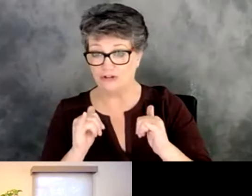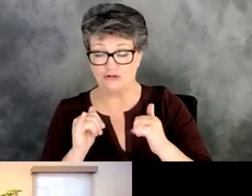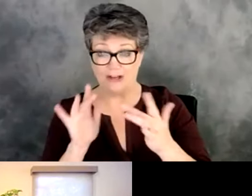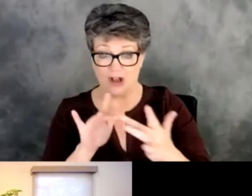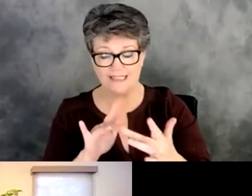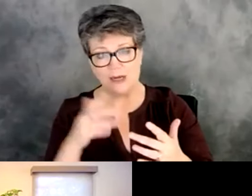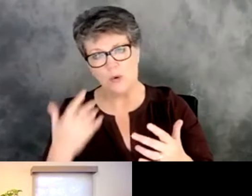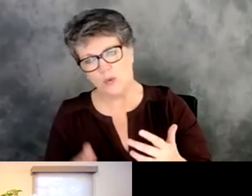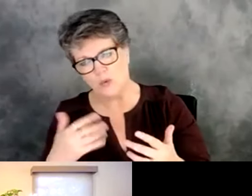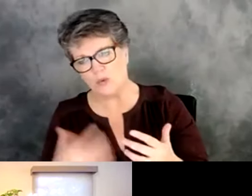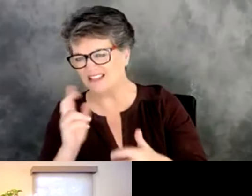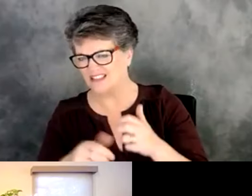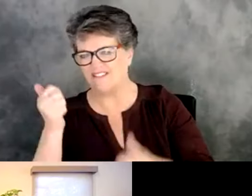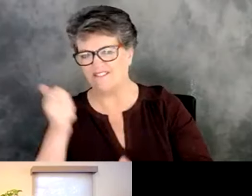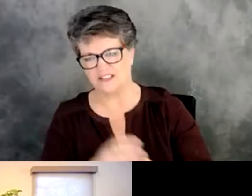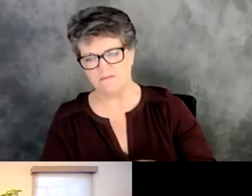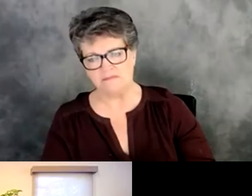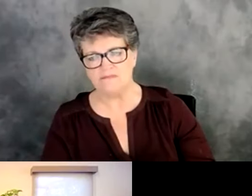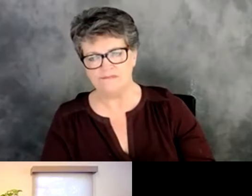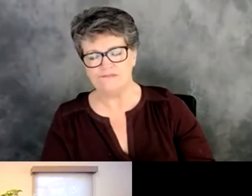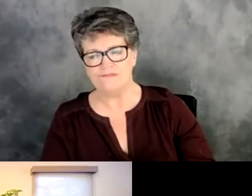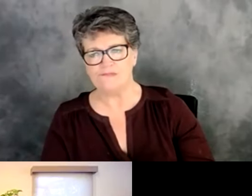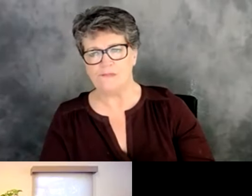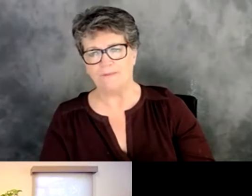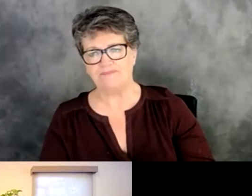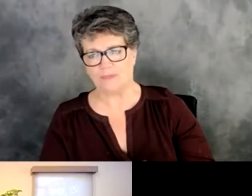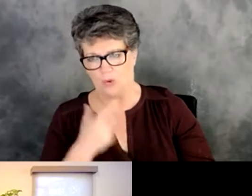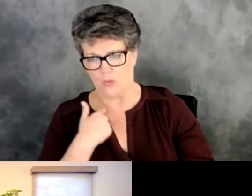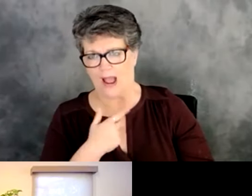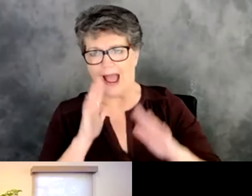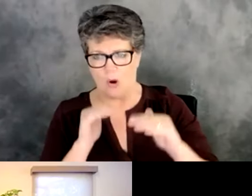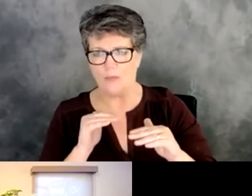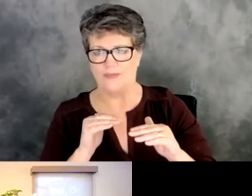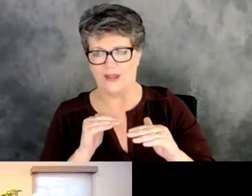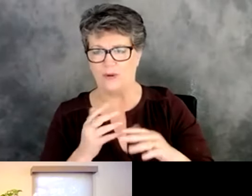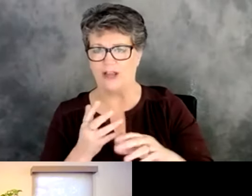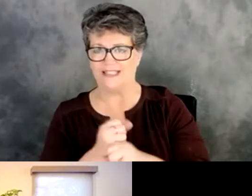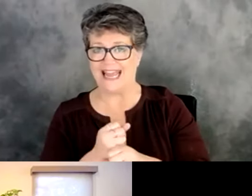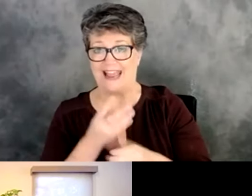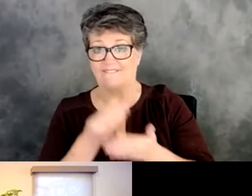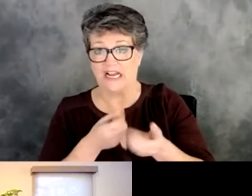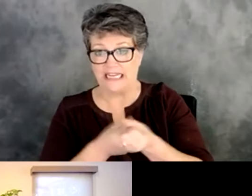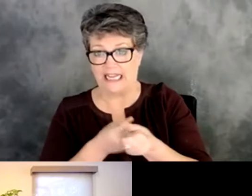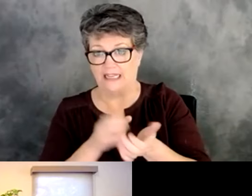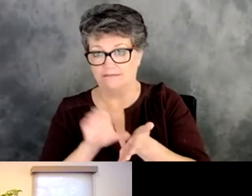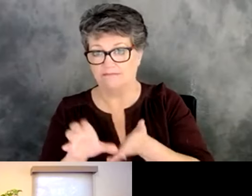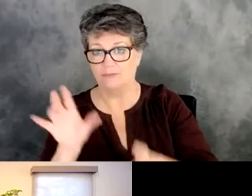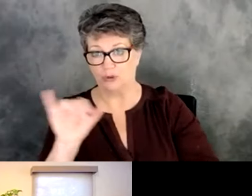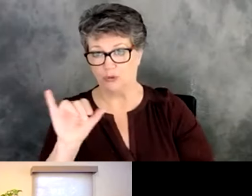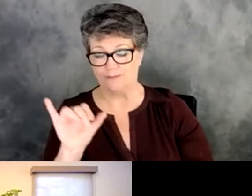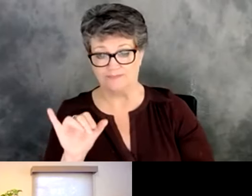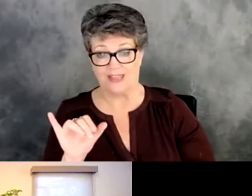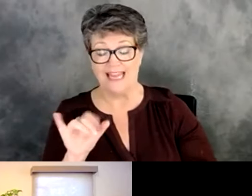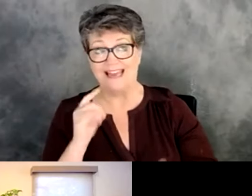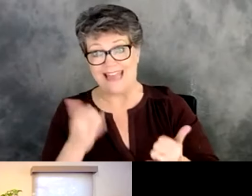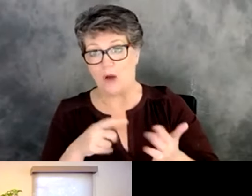of lifts. And so I hope that, you know, we are taking the funding into consideration, right? Because now it's